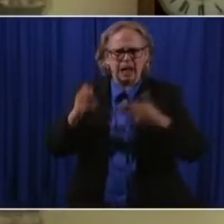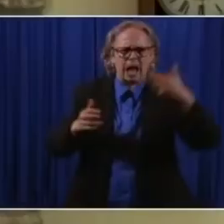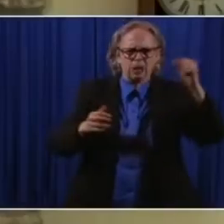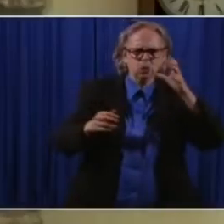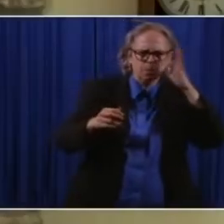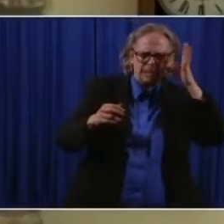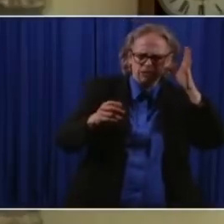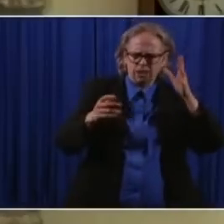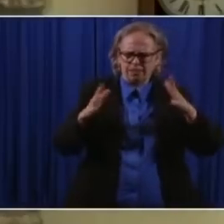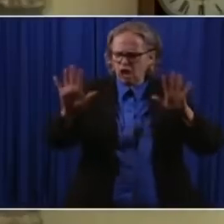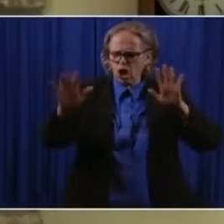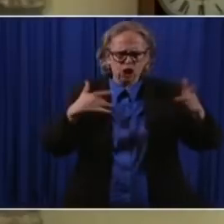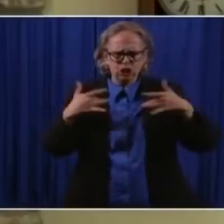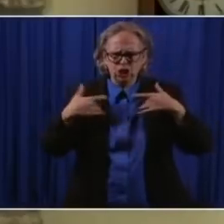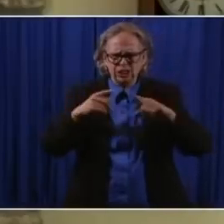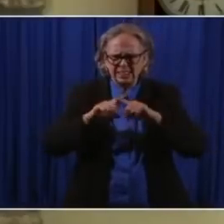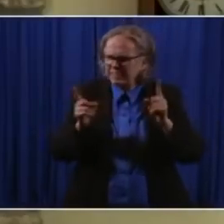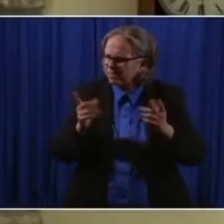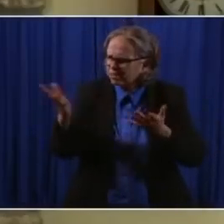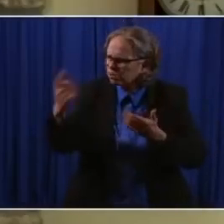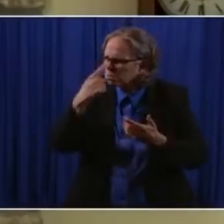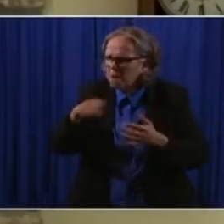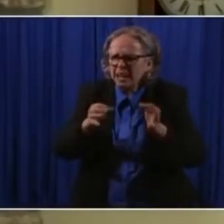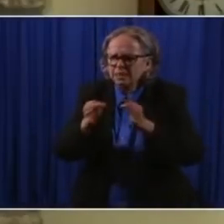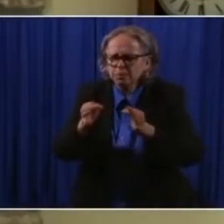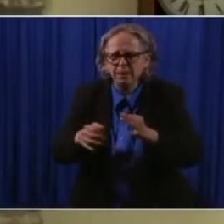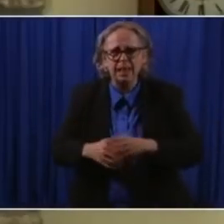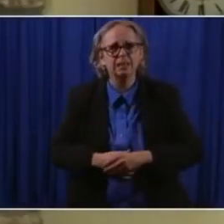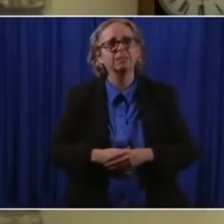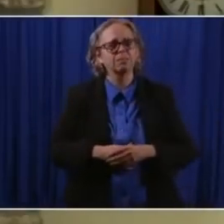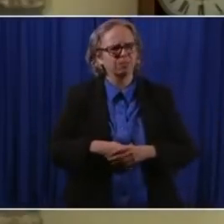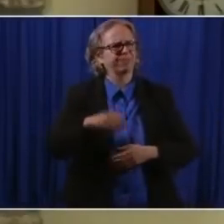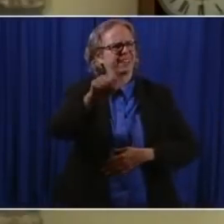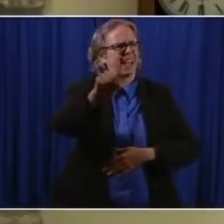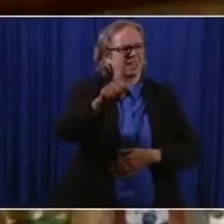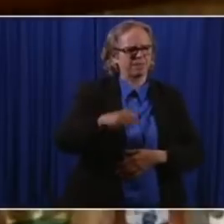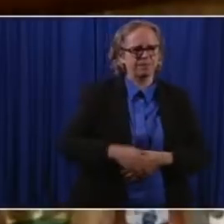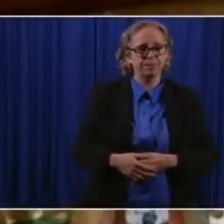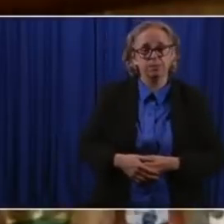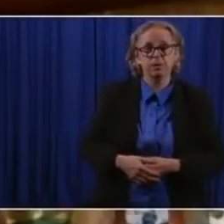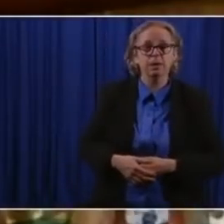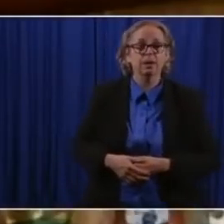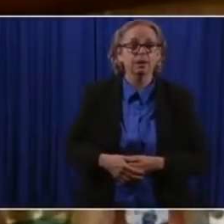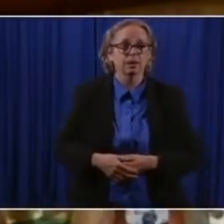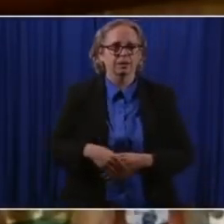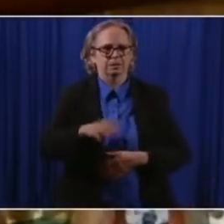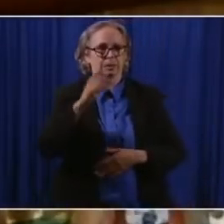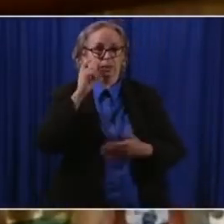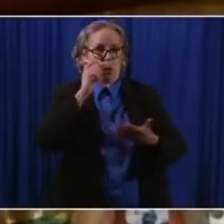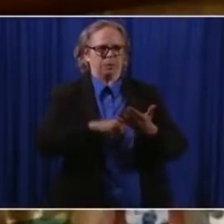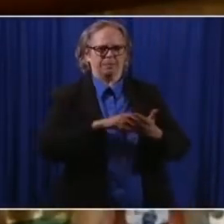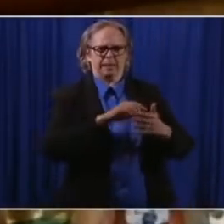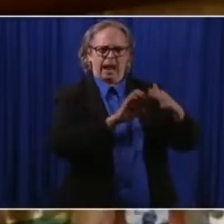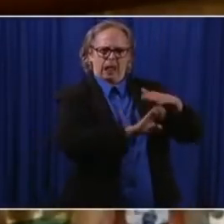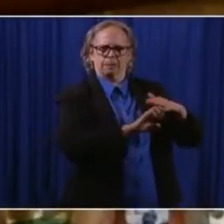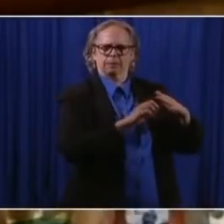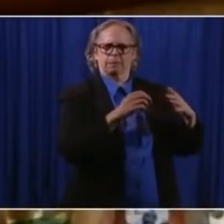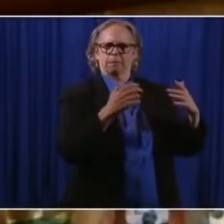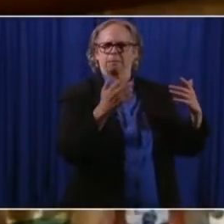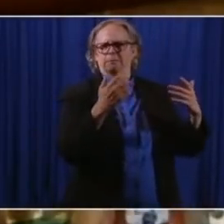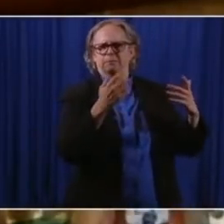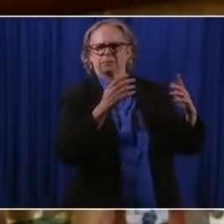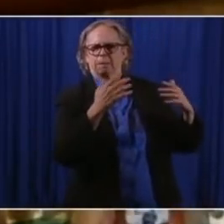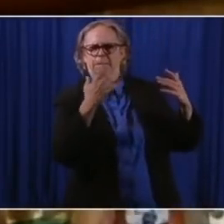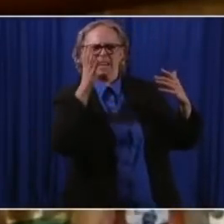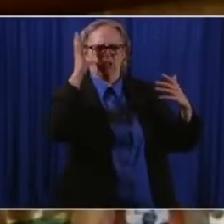their goals, different goals? Yeah, so I think I would say that our elementary parents felt a little more trepidatious